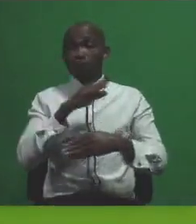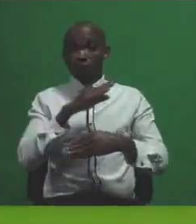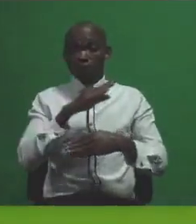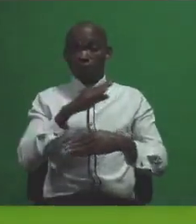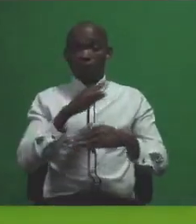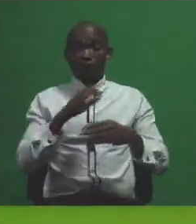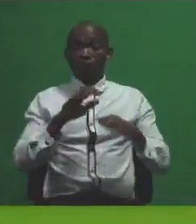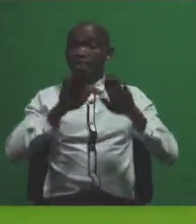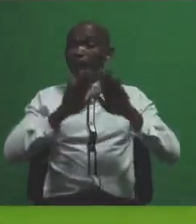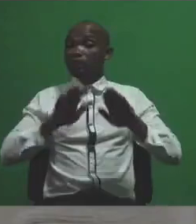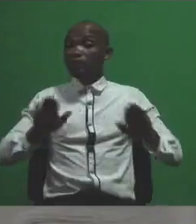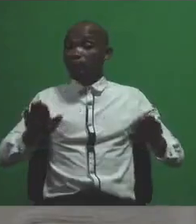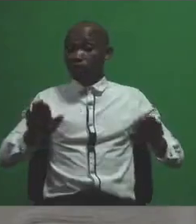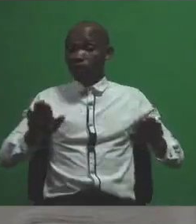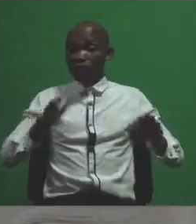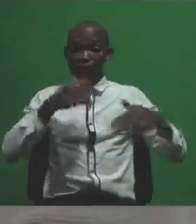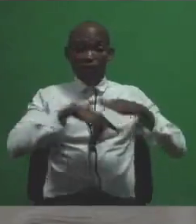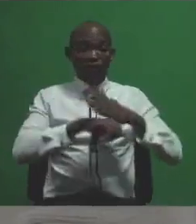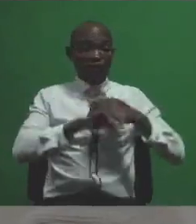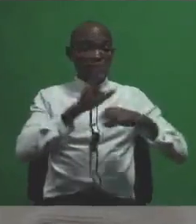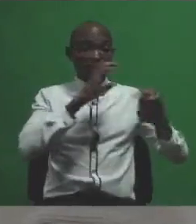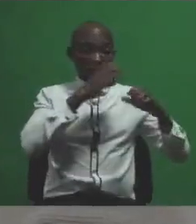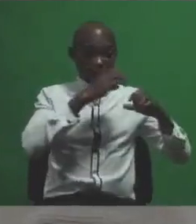rules. Important lab